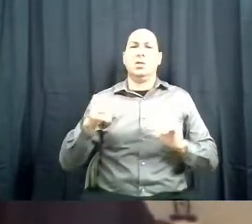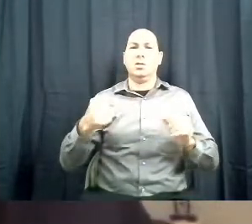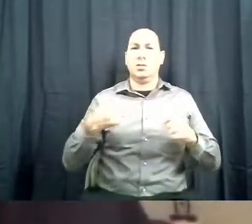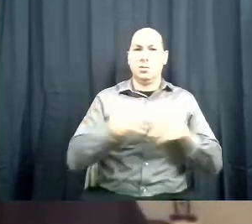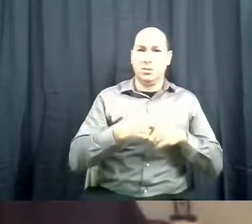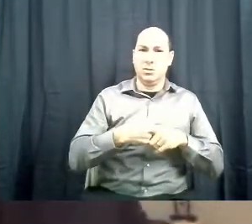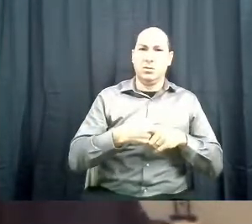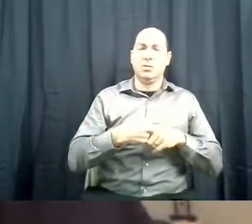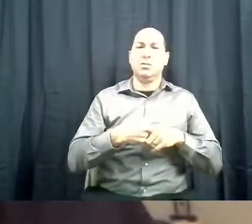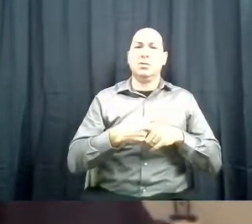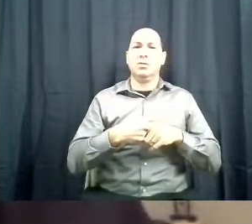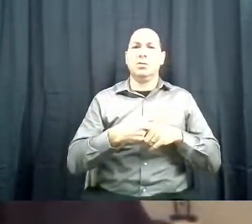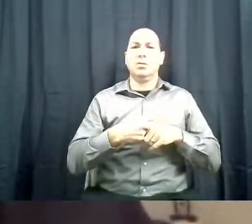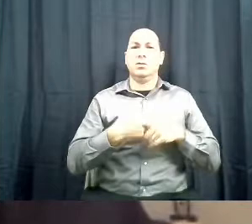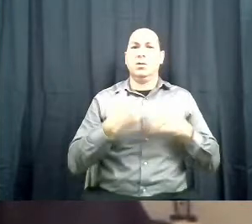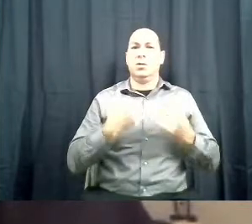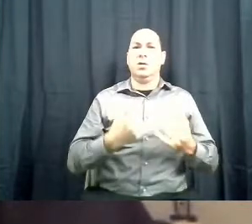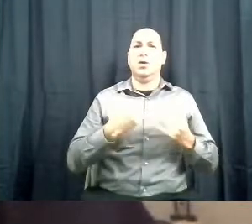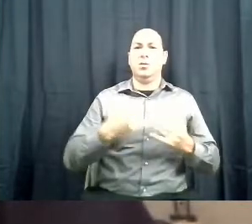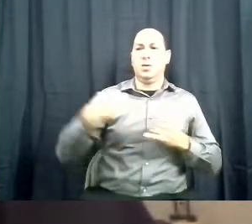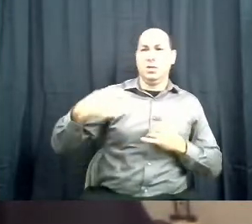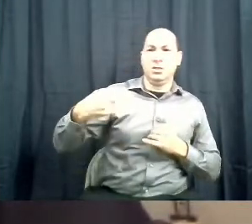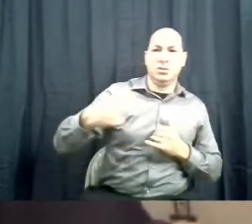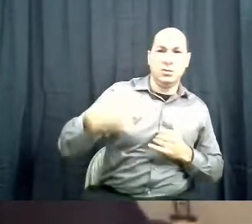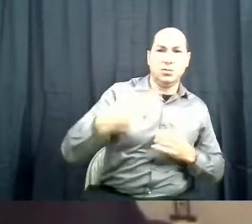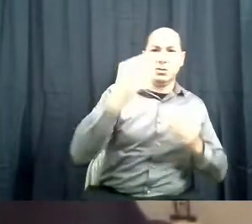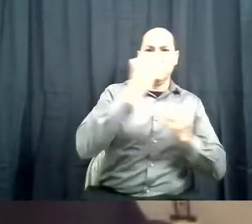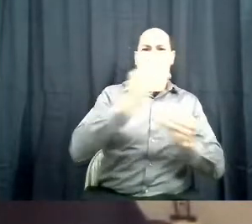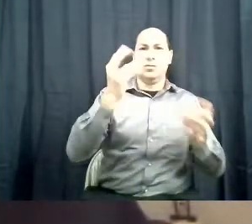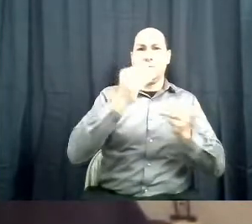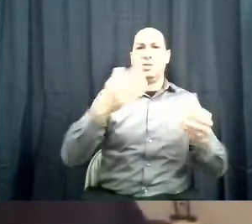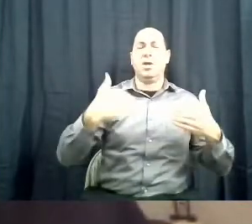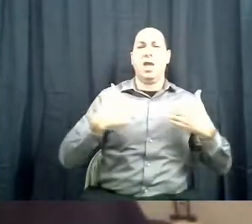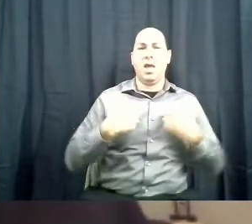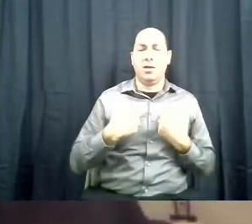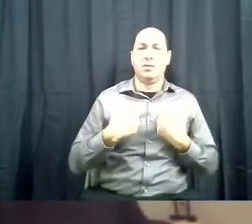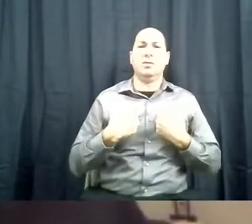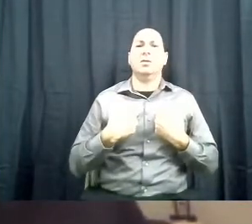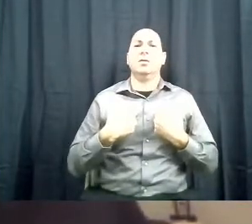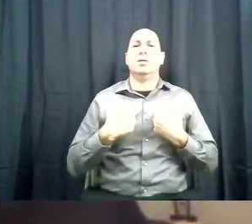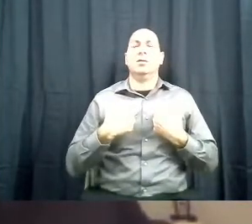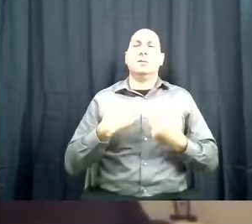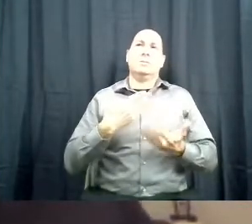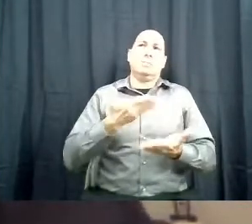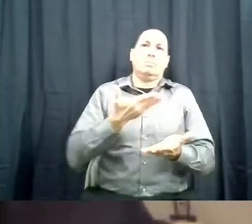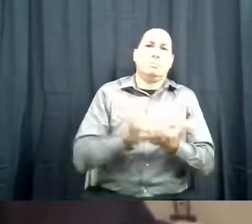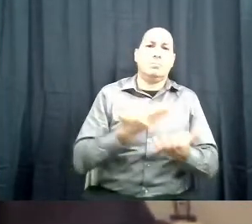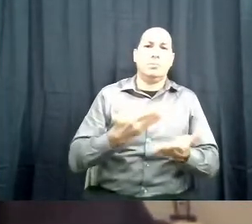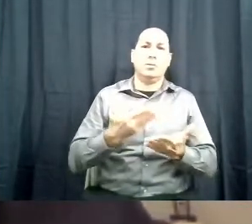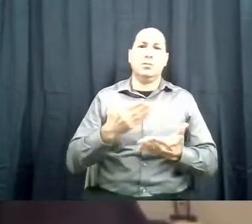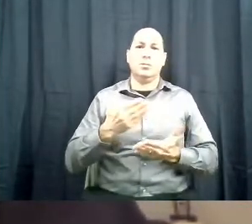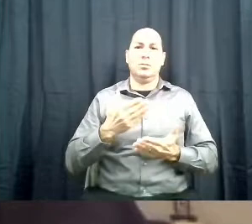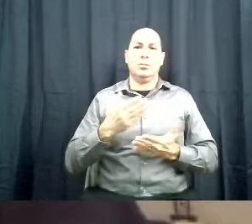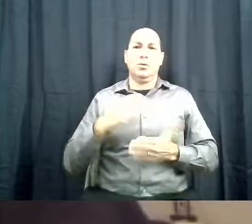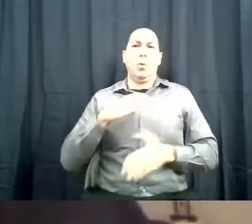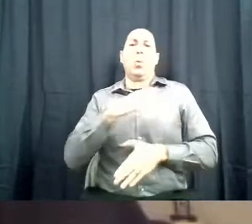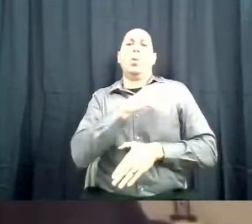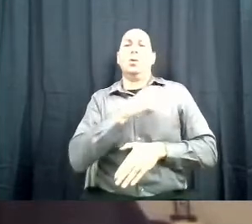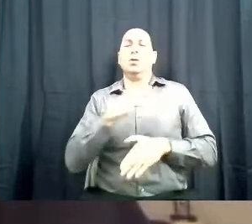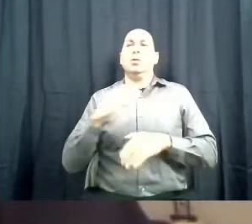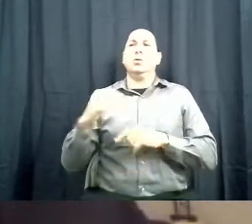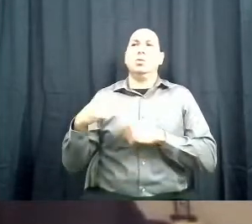all available historical data. In fact, Congress has been very consistent